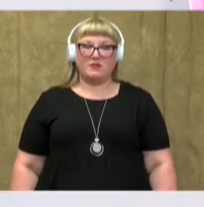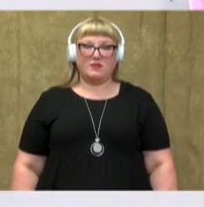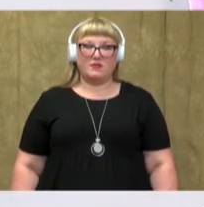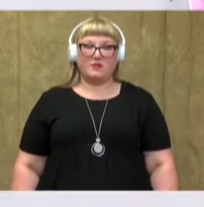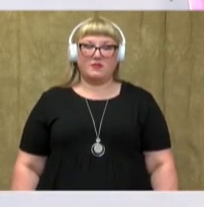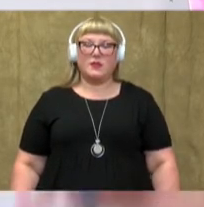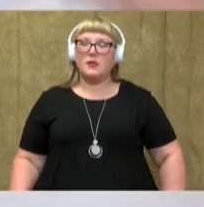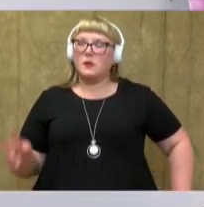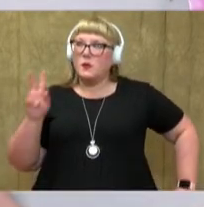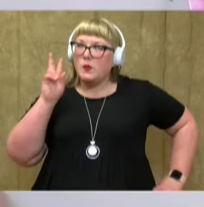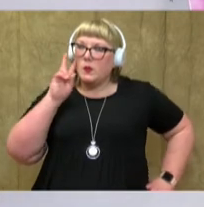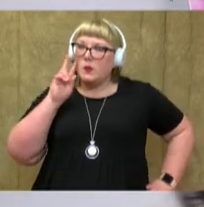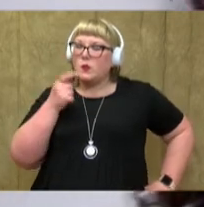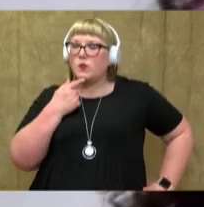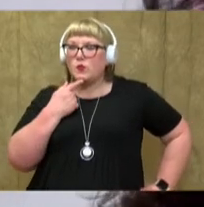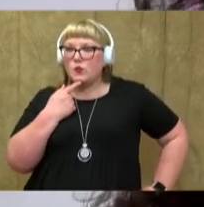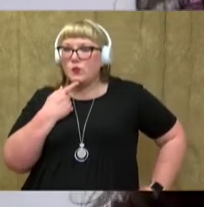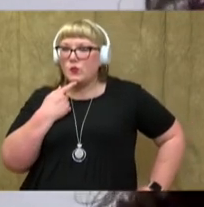Let's see.